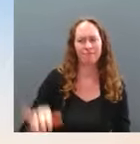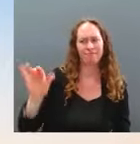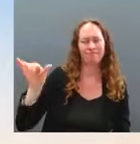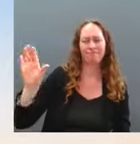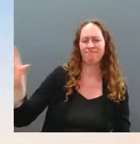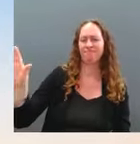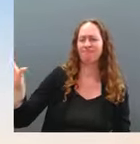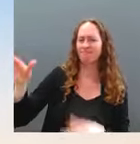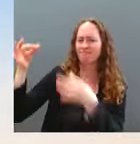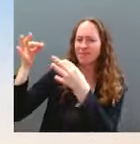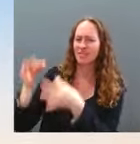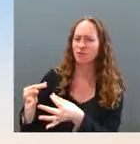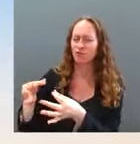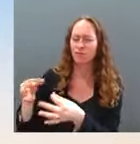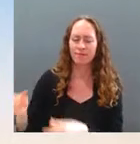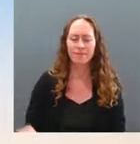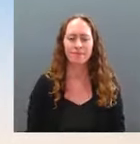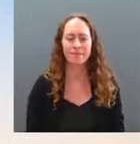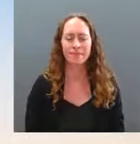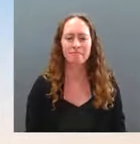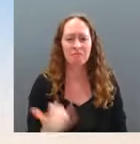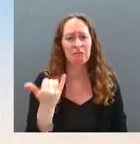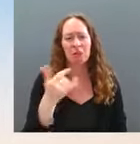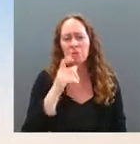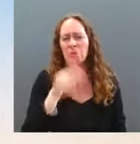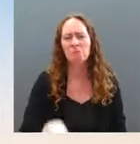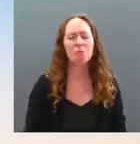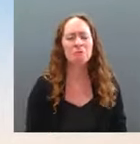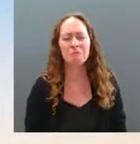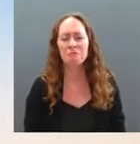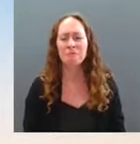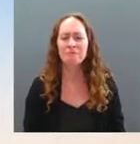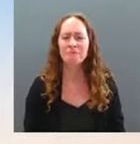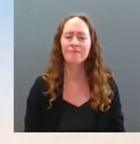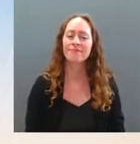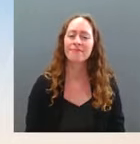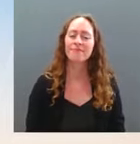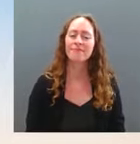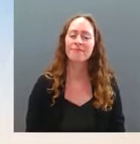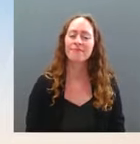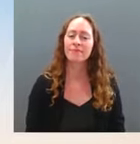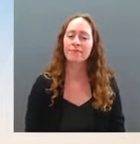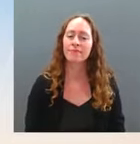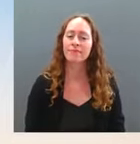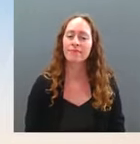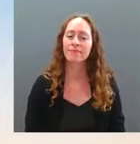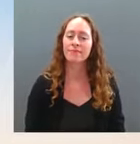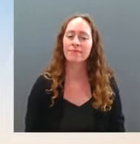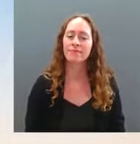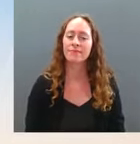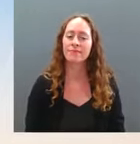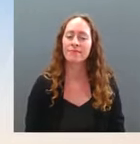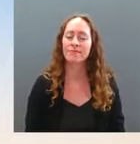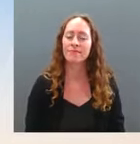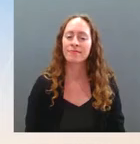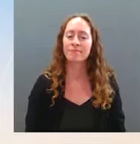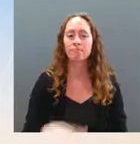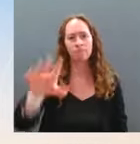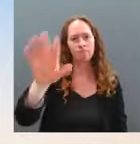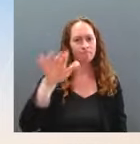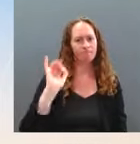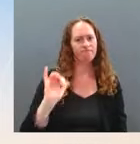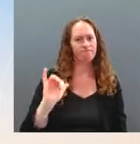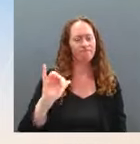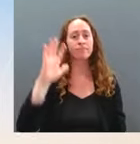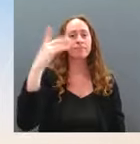Lady's detail was placed on administrative leave after they associated with and were provided gifts from two men who were pretending to be Homeland Security